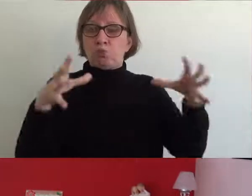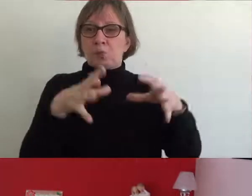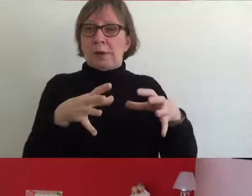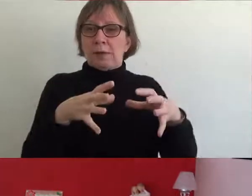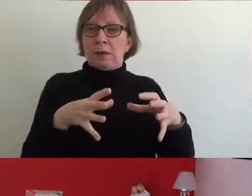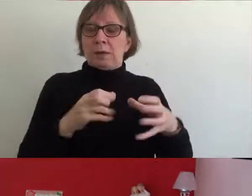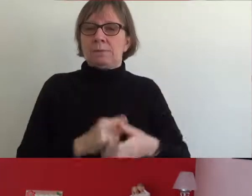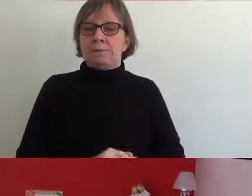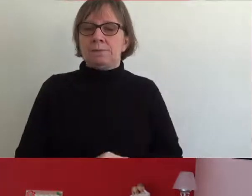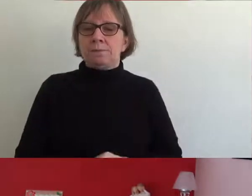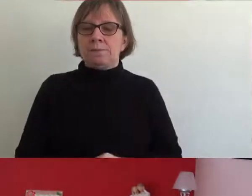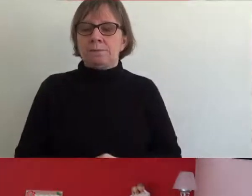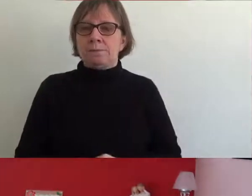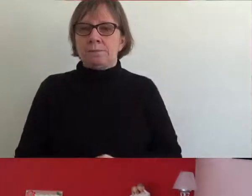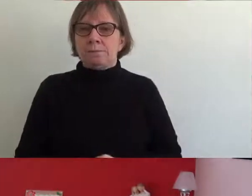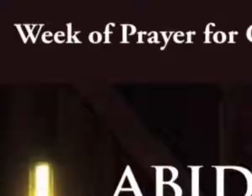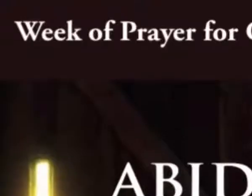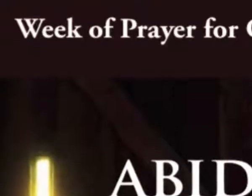service together.